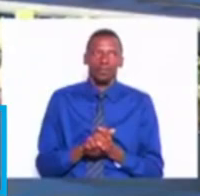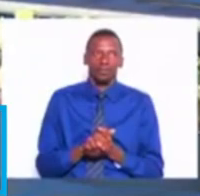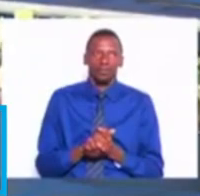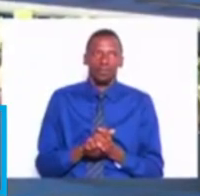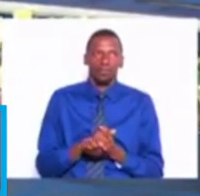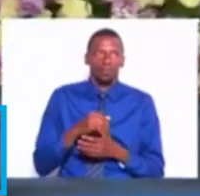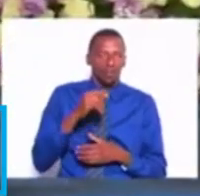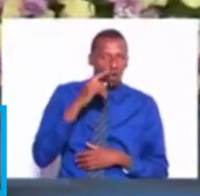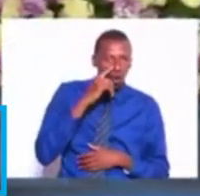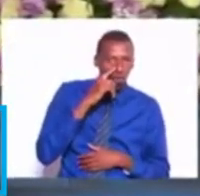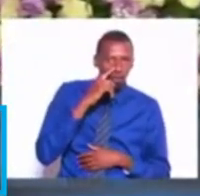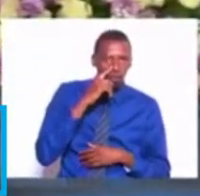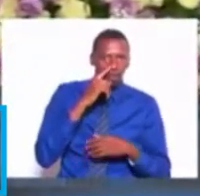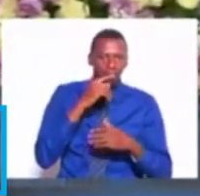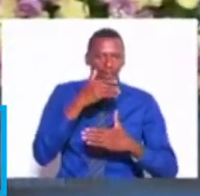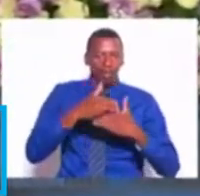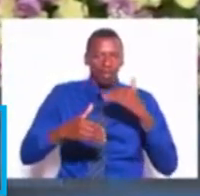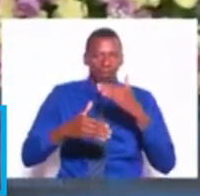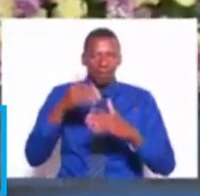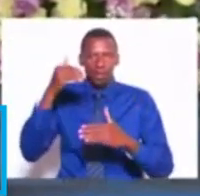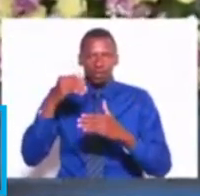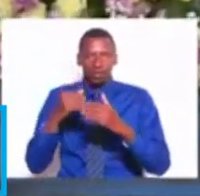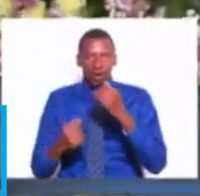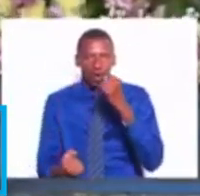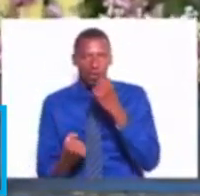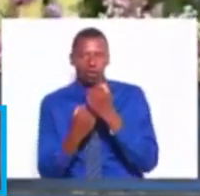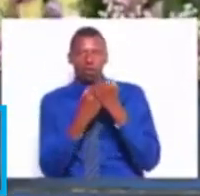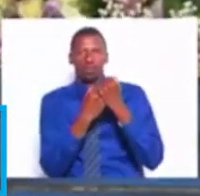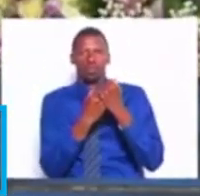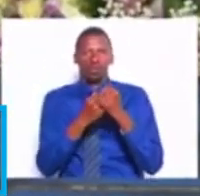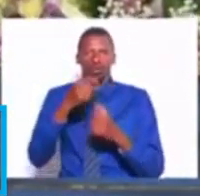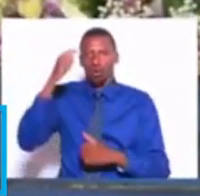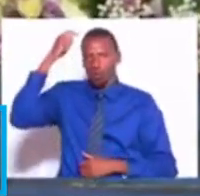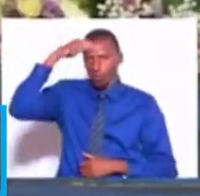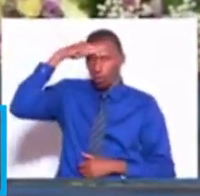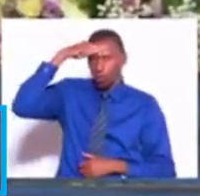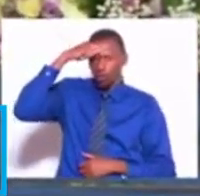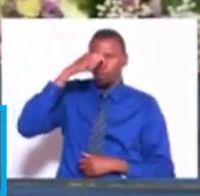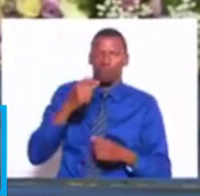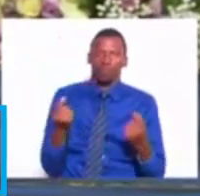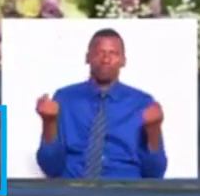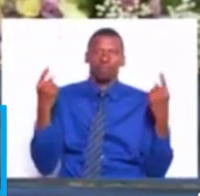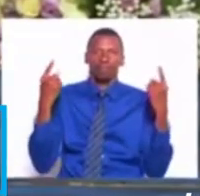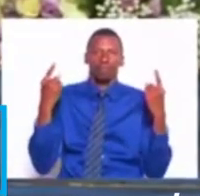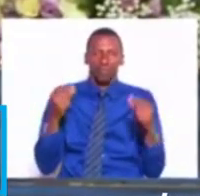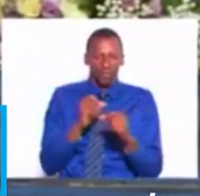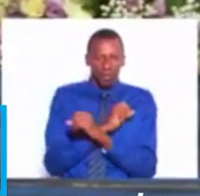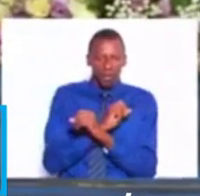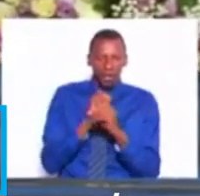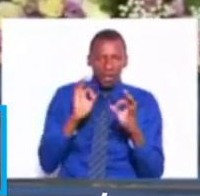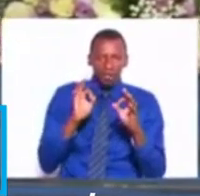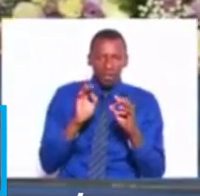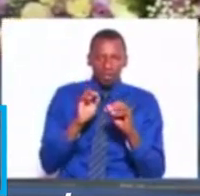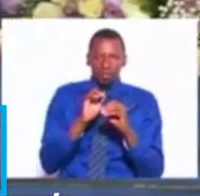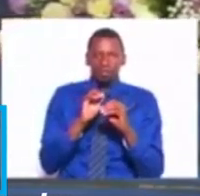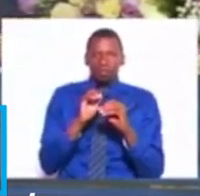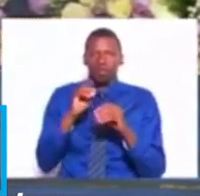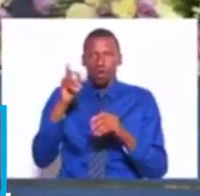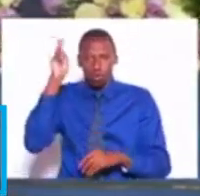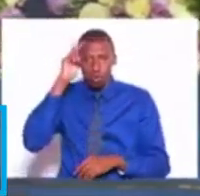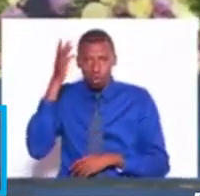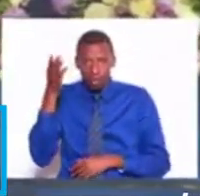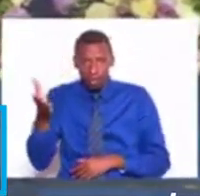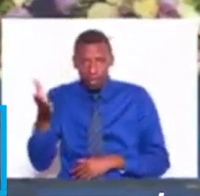Homes are built on the foundation of wisdom and understanding. Where there is knowledge, the rooms